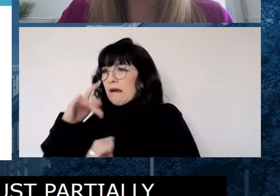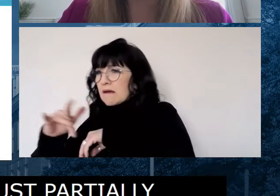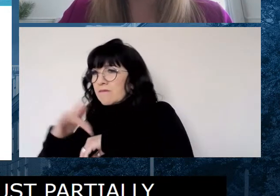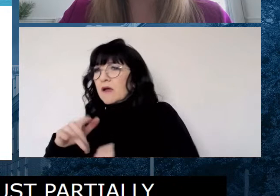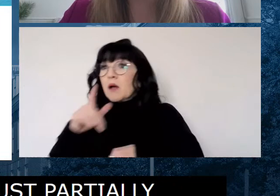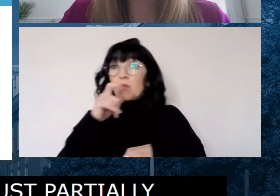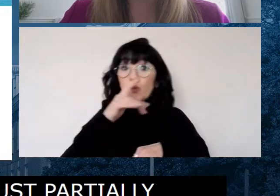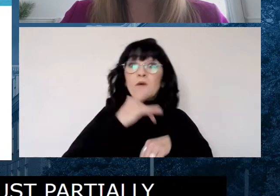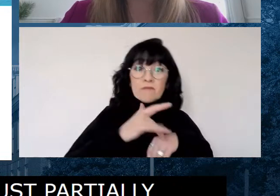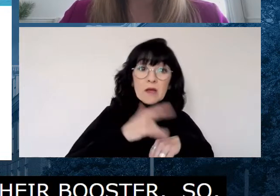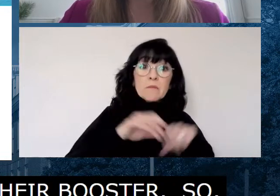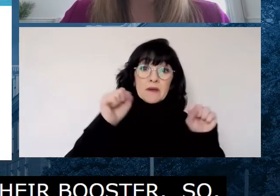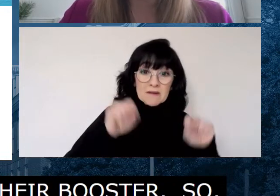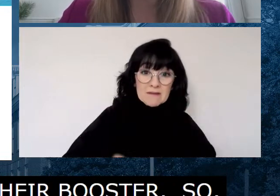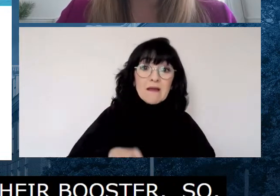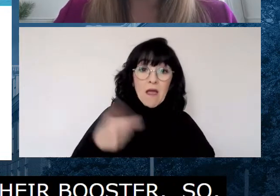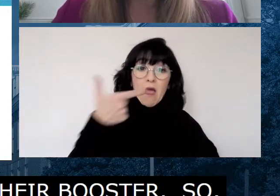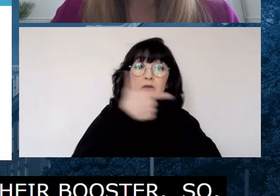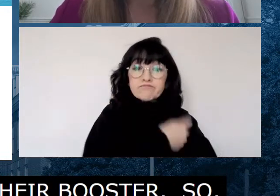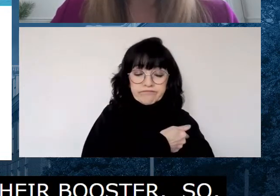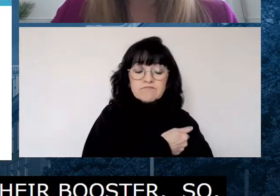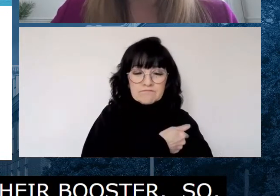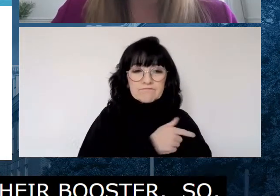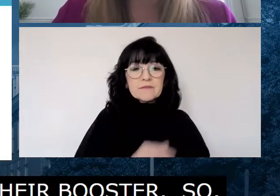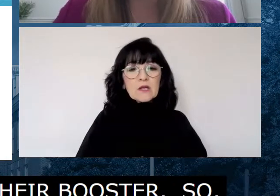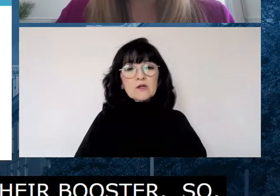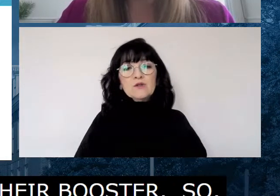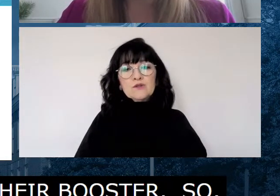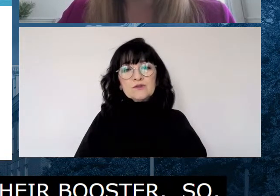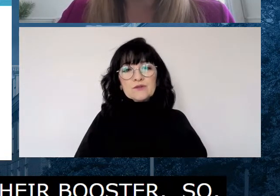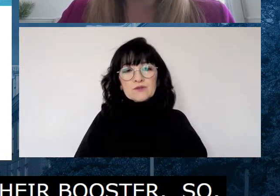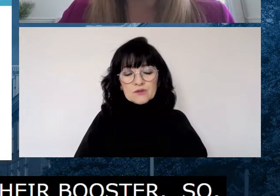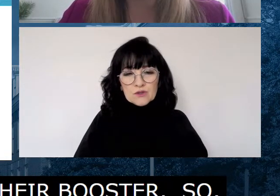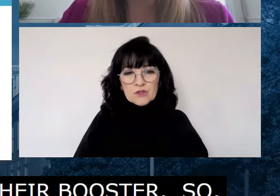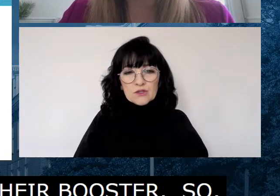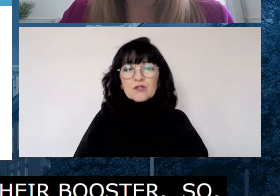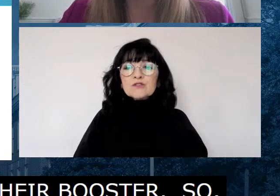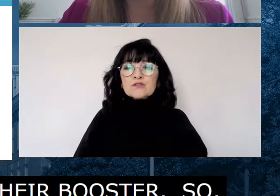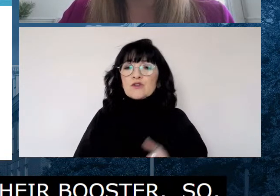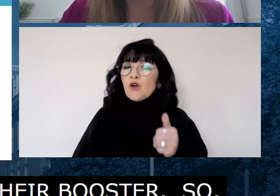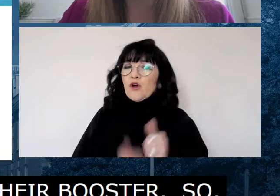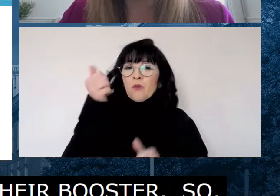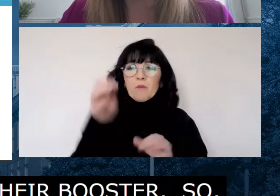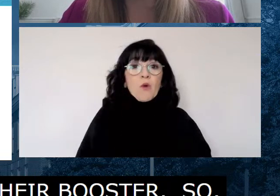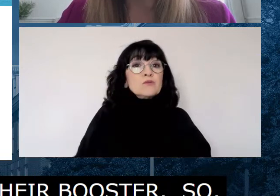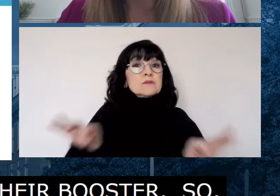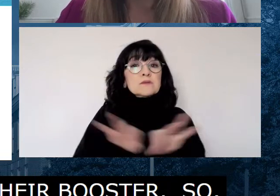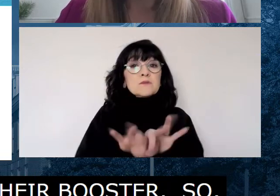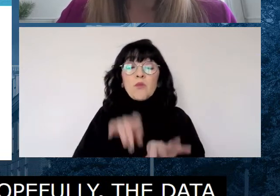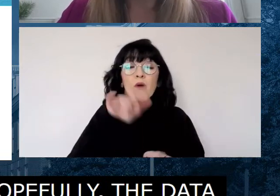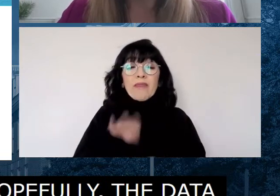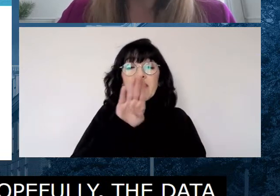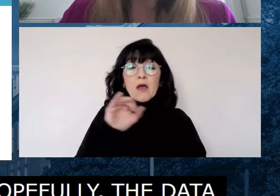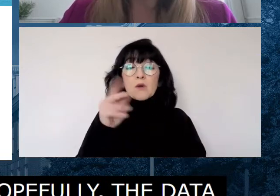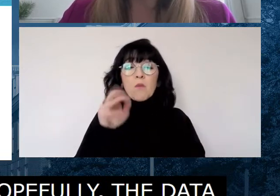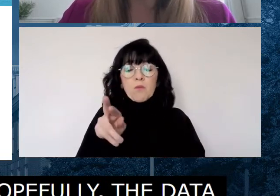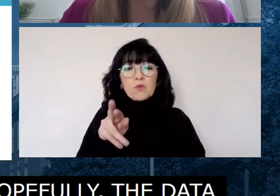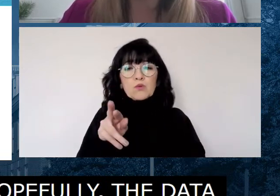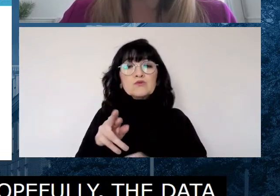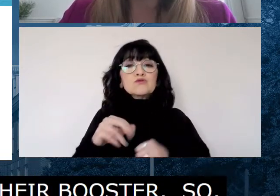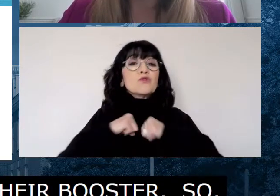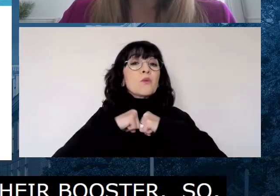and extremely important for preventing infections, but more importantly, hospitalizations and deaths. But let's